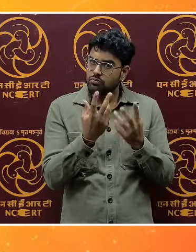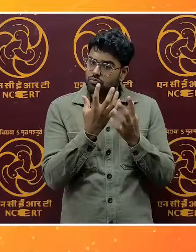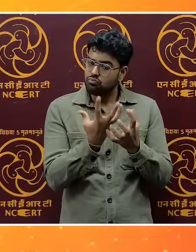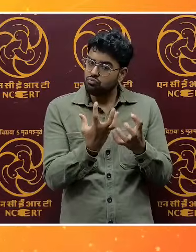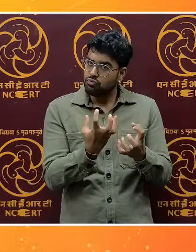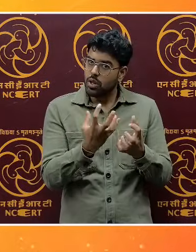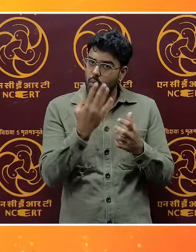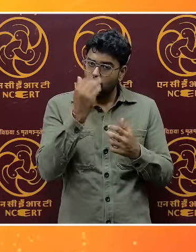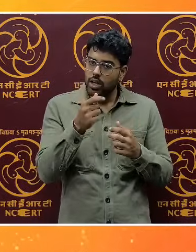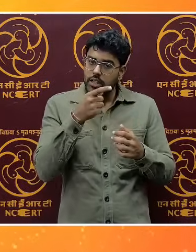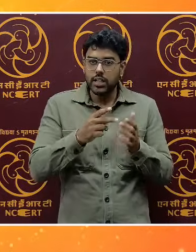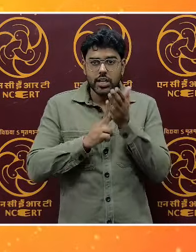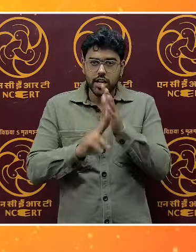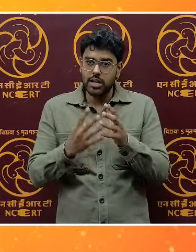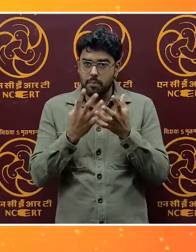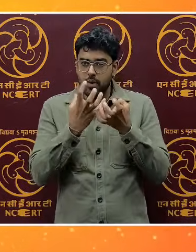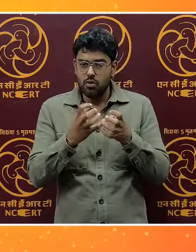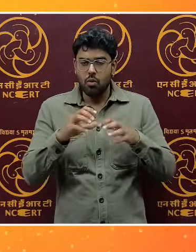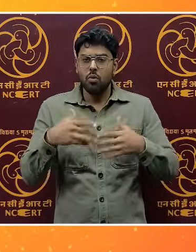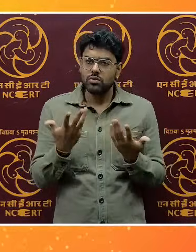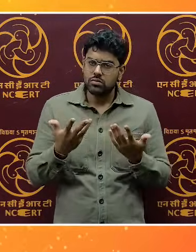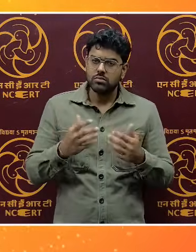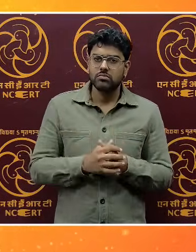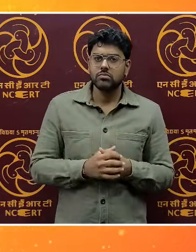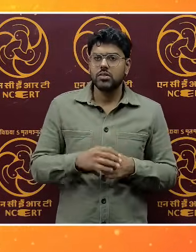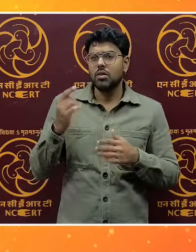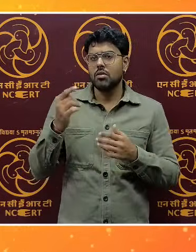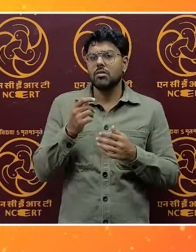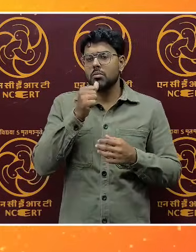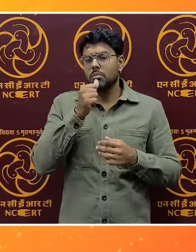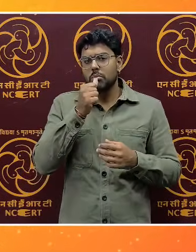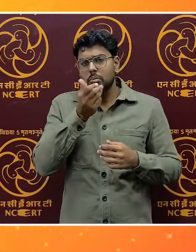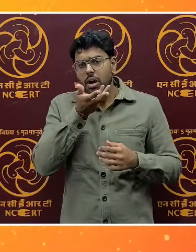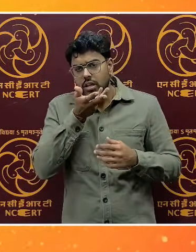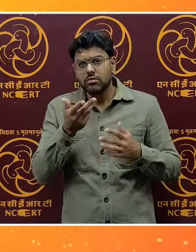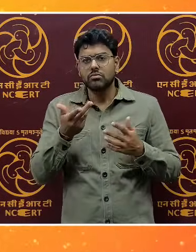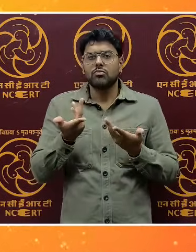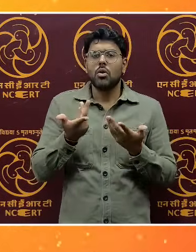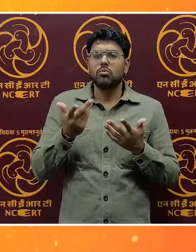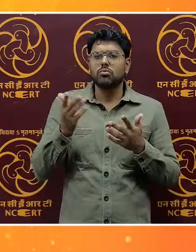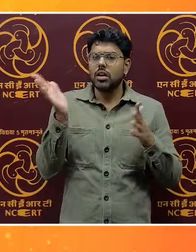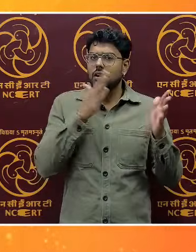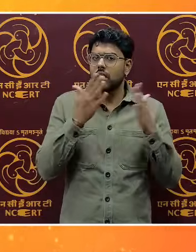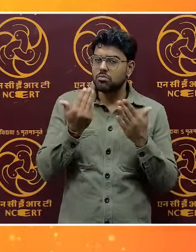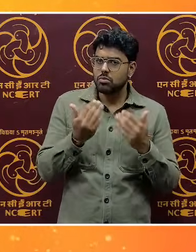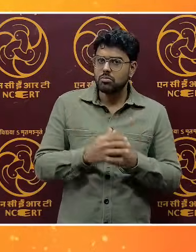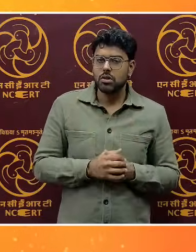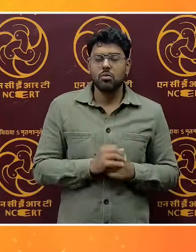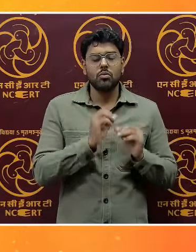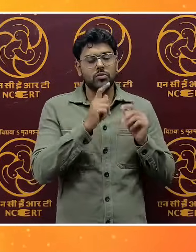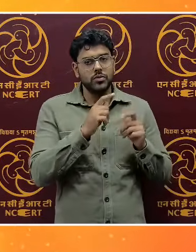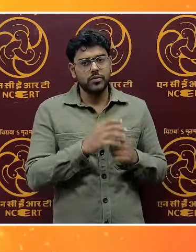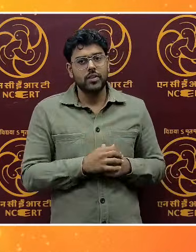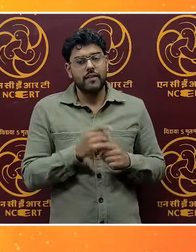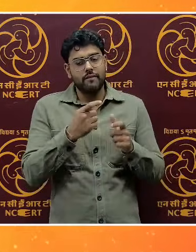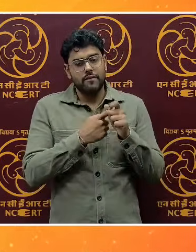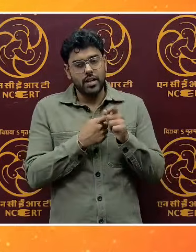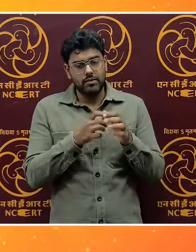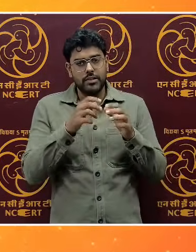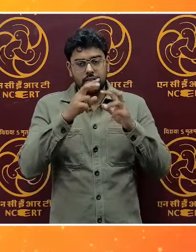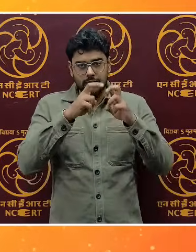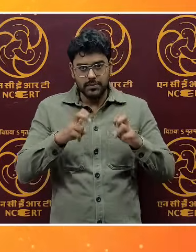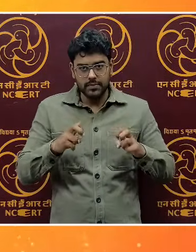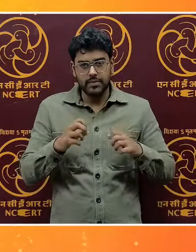are solid in nature? Yes. Or they're also liquid or gaseous in nature? Okay, so for this we'll quickly explore